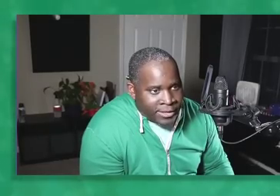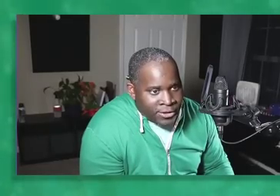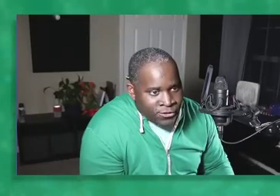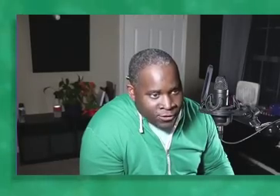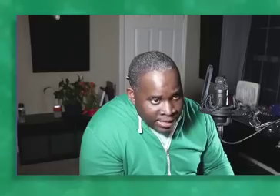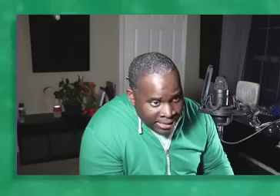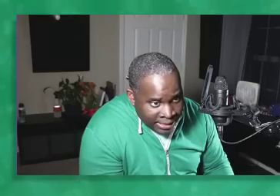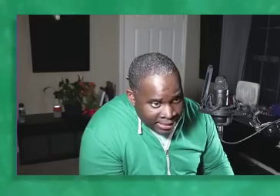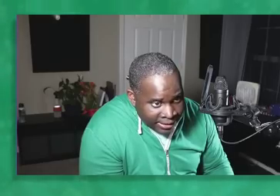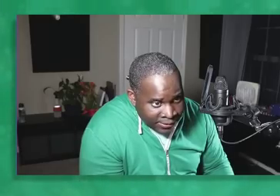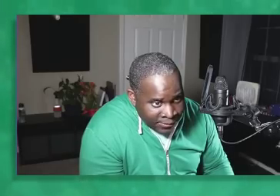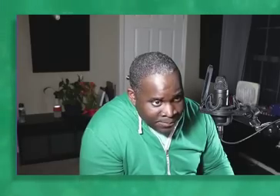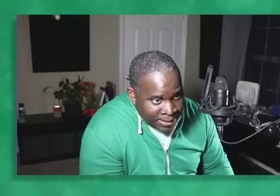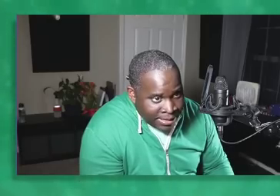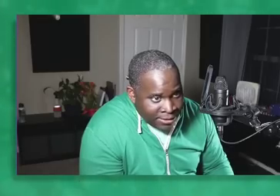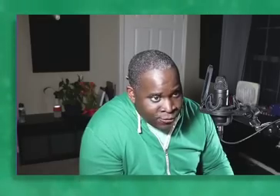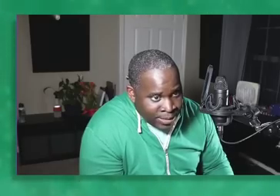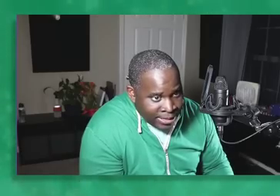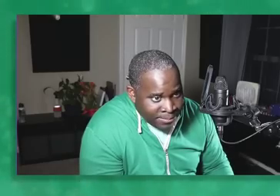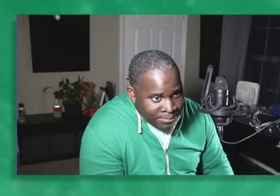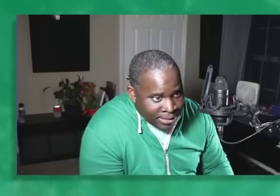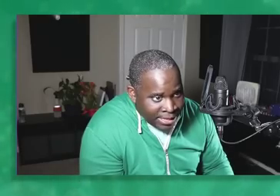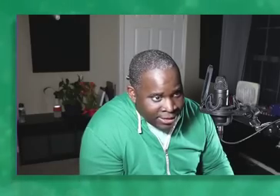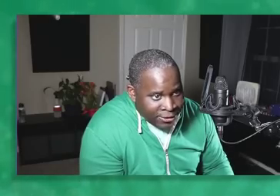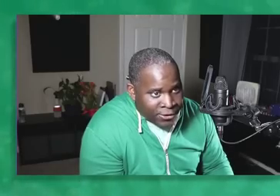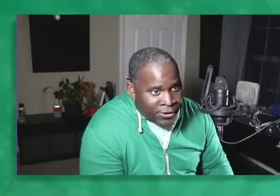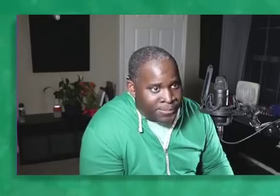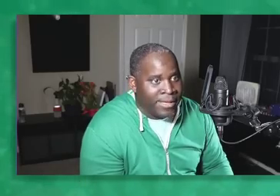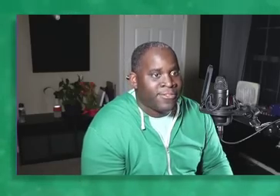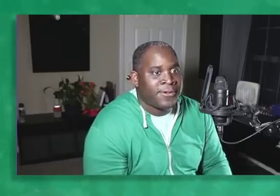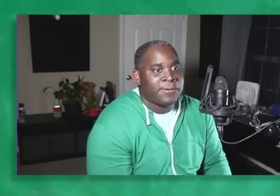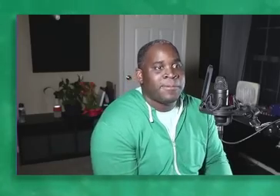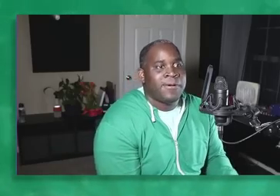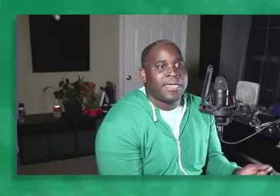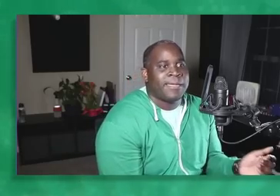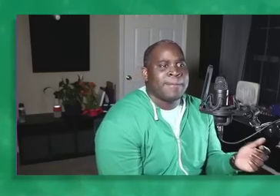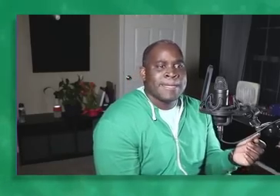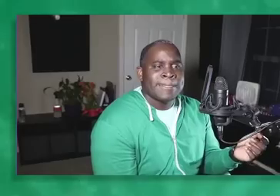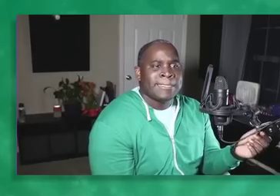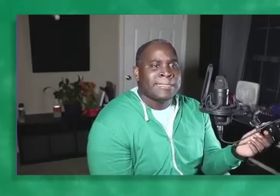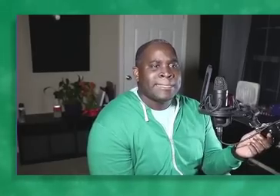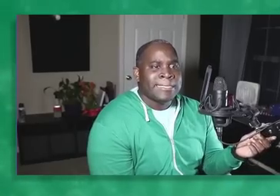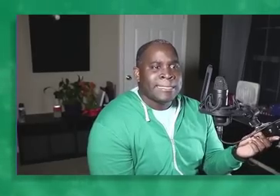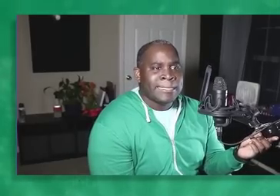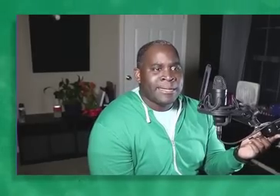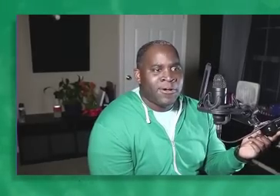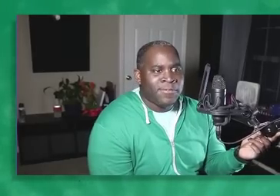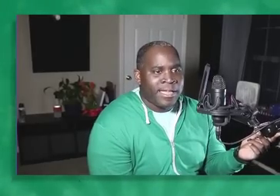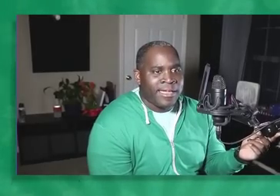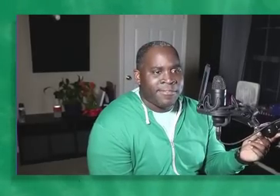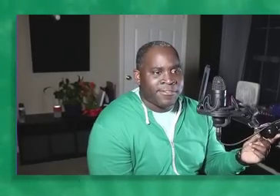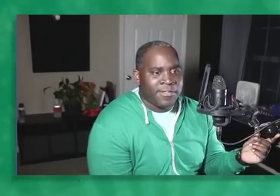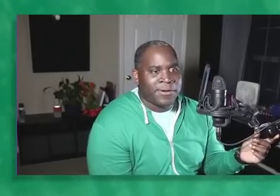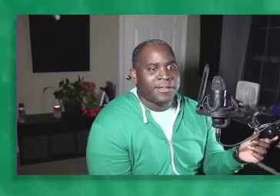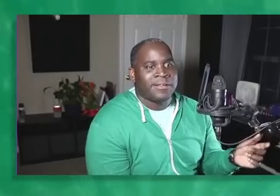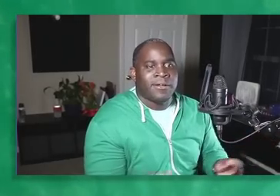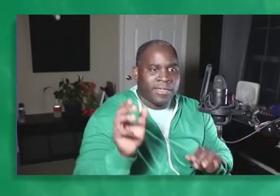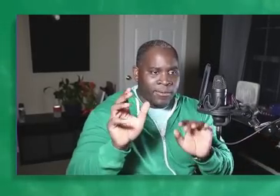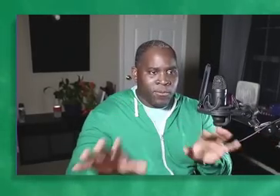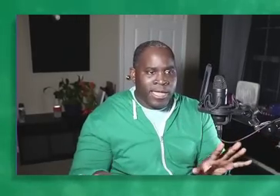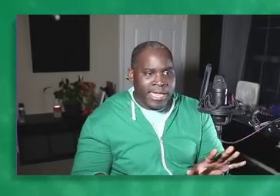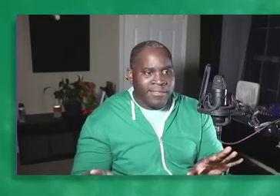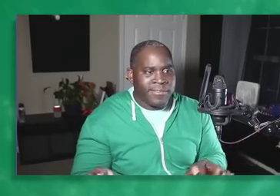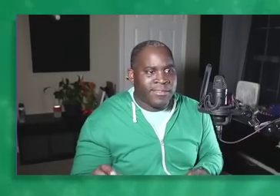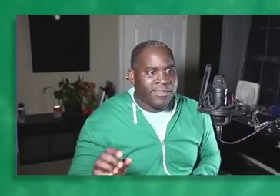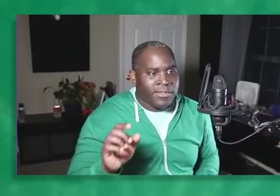Wait, she kill me drink blood her monster. Okay. Hopefully I have this slower.